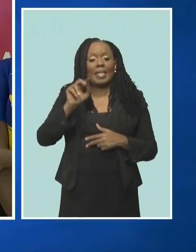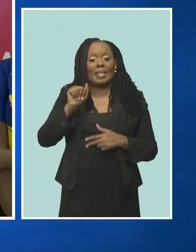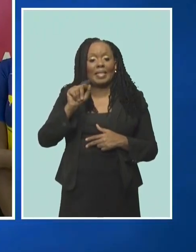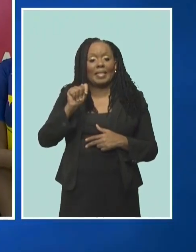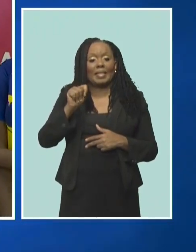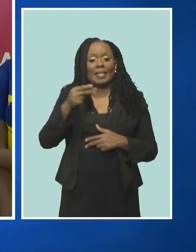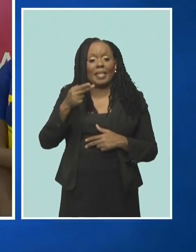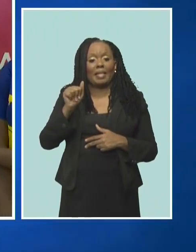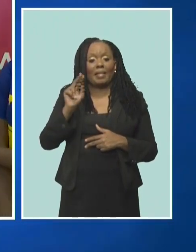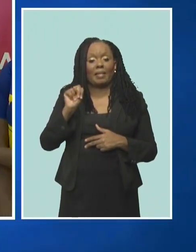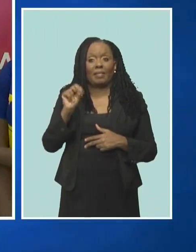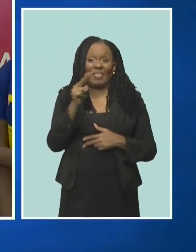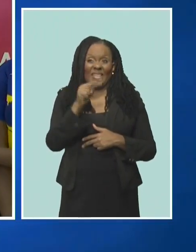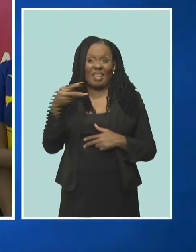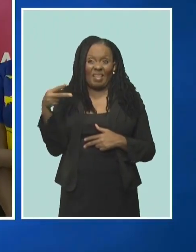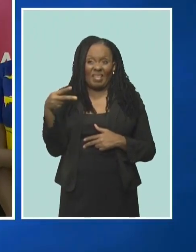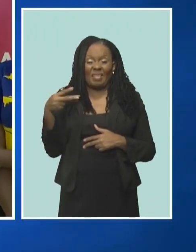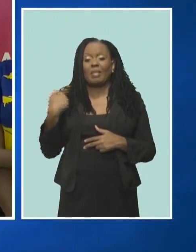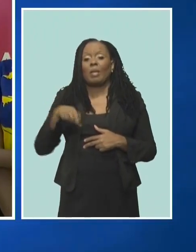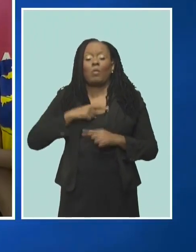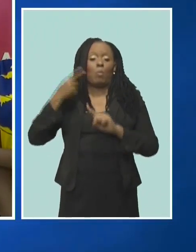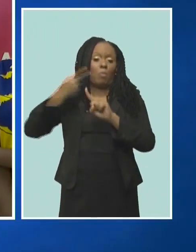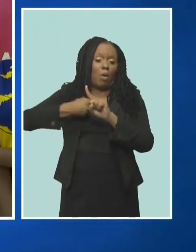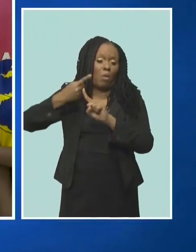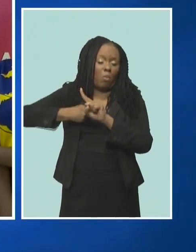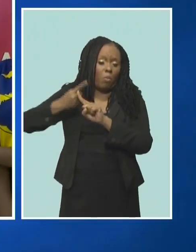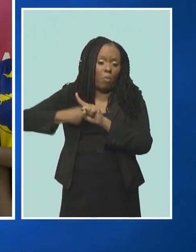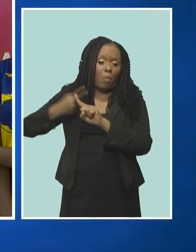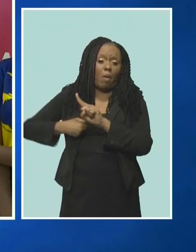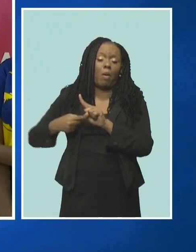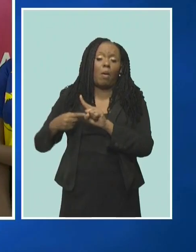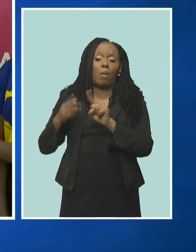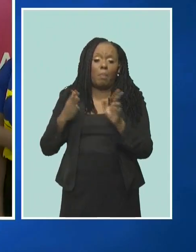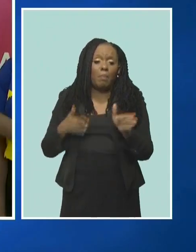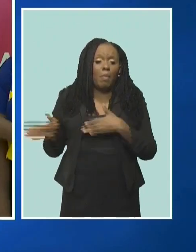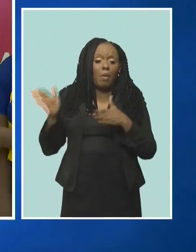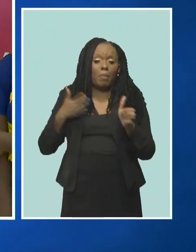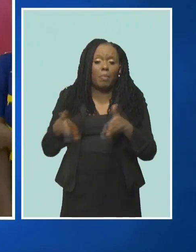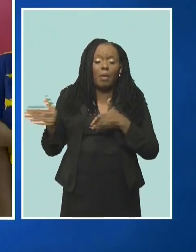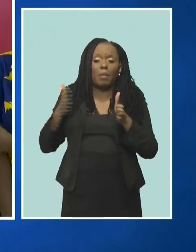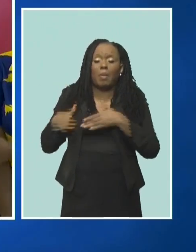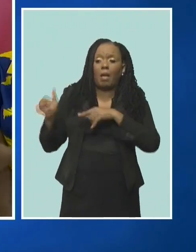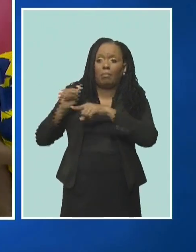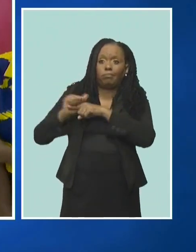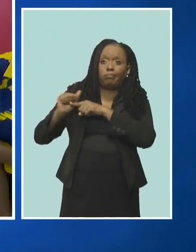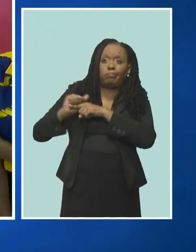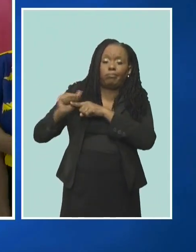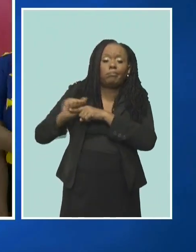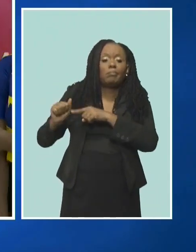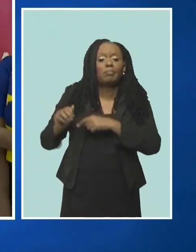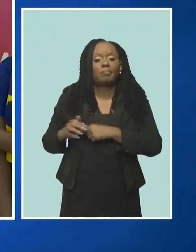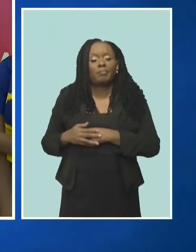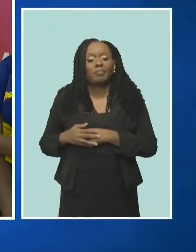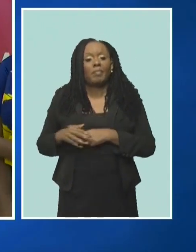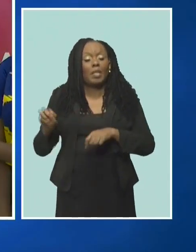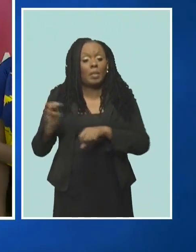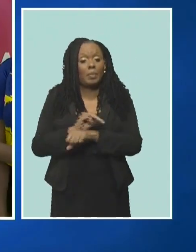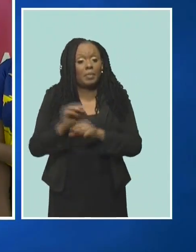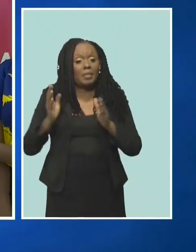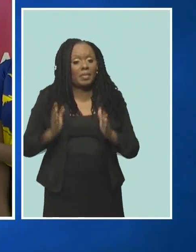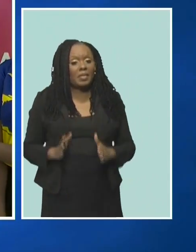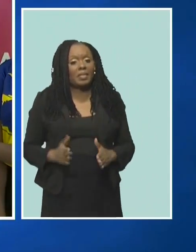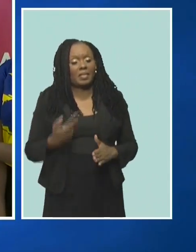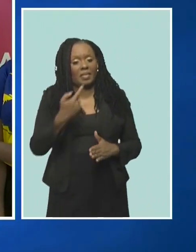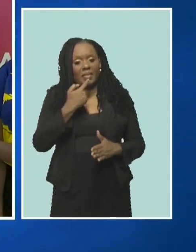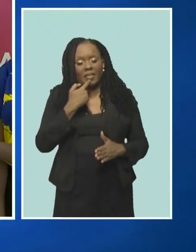We had months of preparation, and most recently you would have heard from the minister and our acting executive director that we